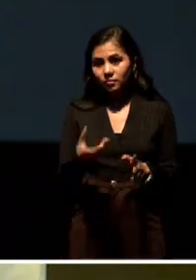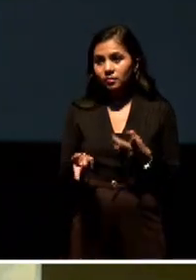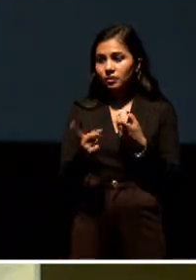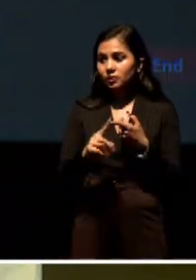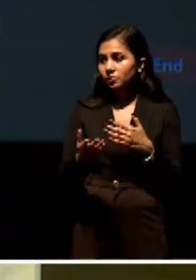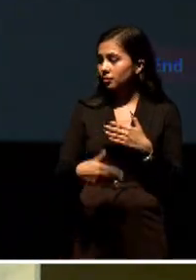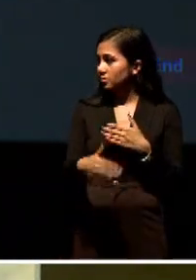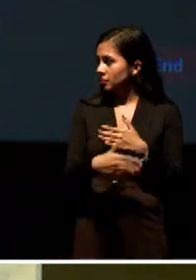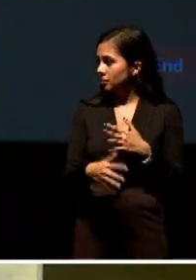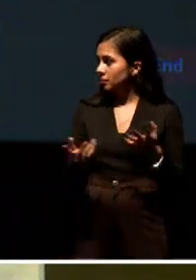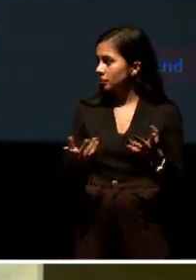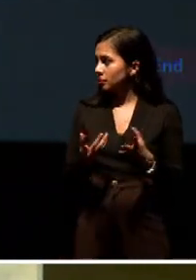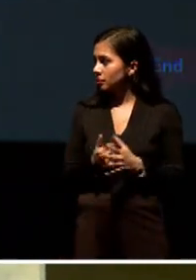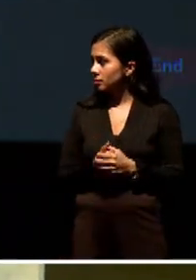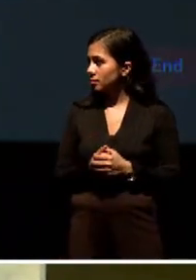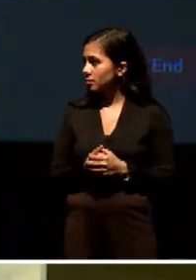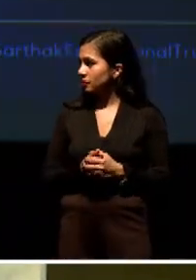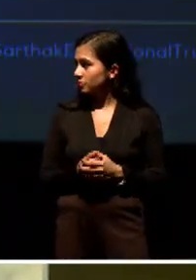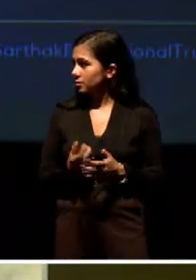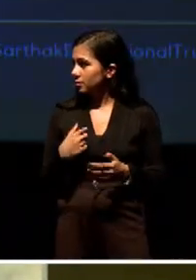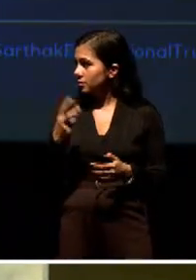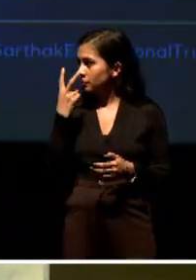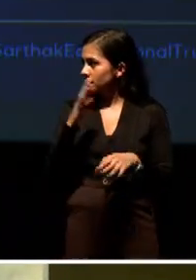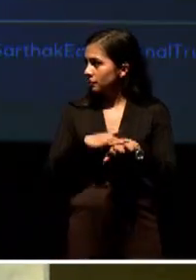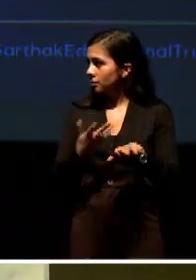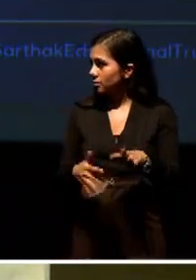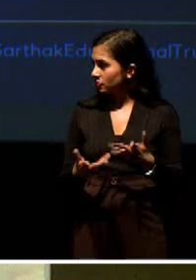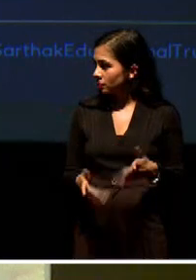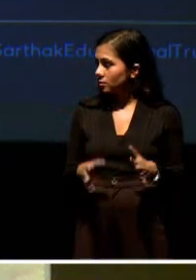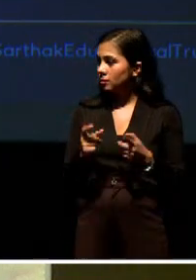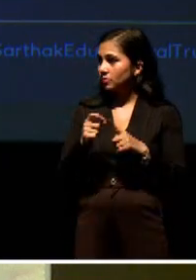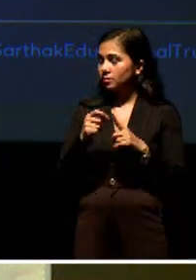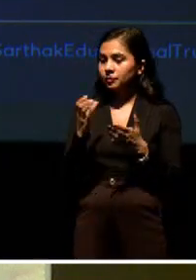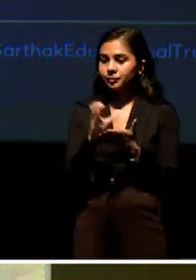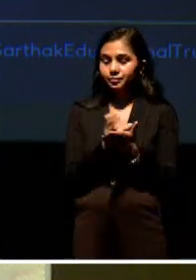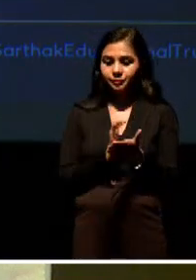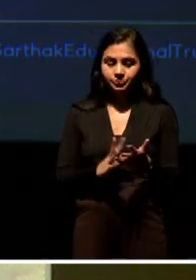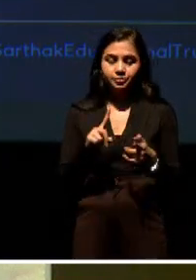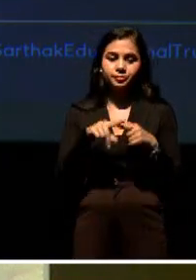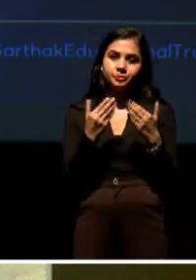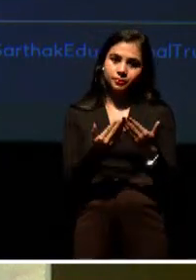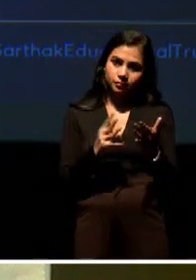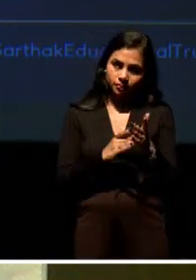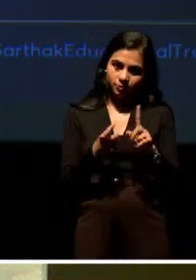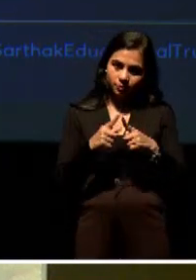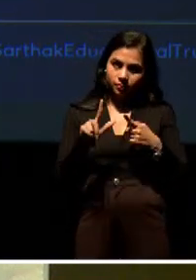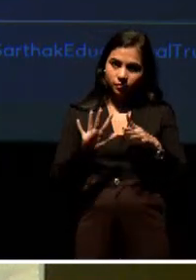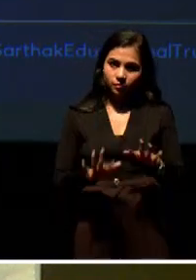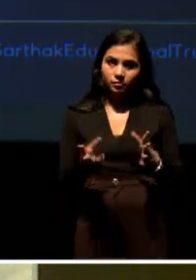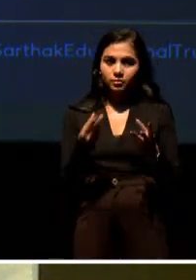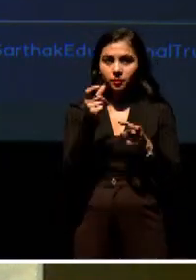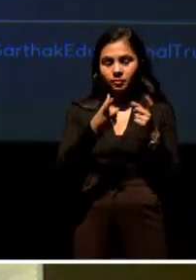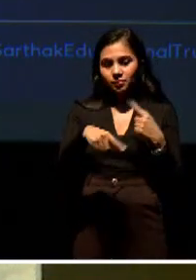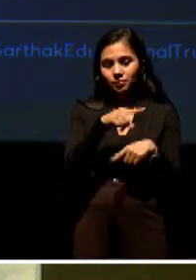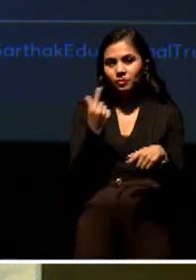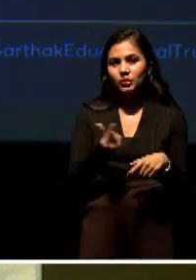today since I'm witness to a lot of research programs, especially for education modules where people use